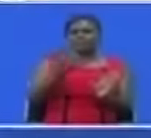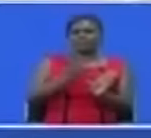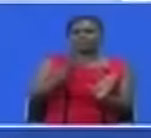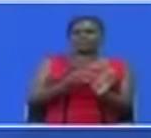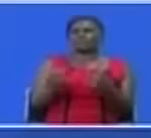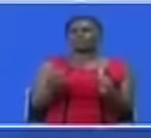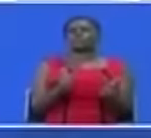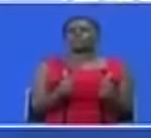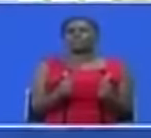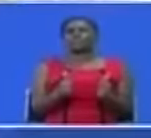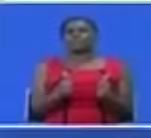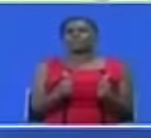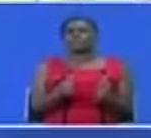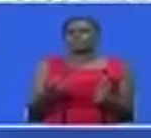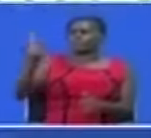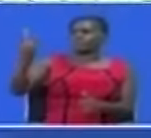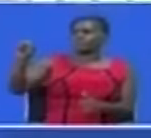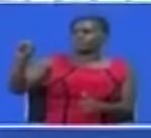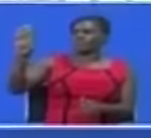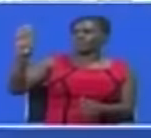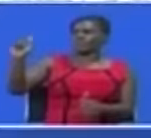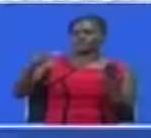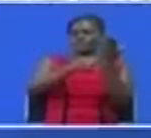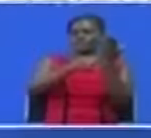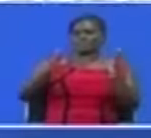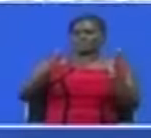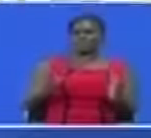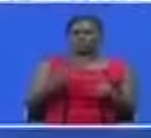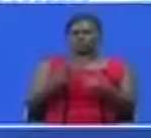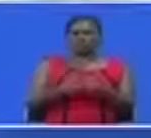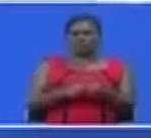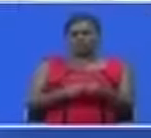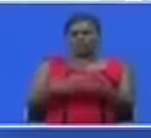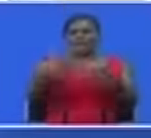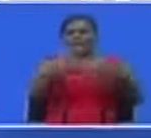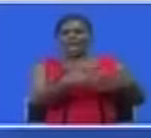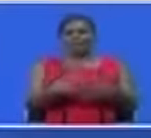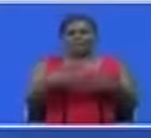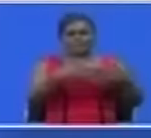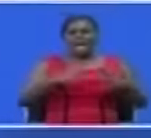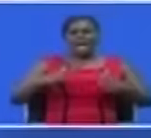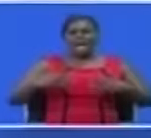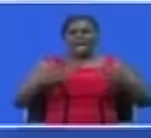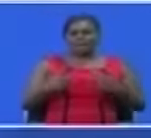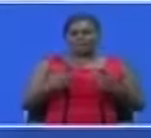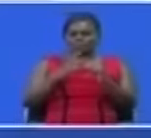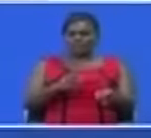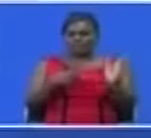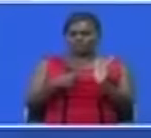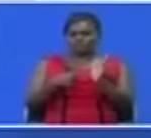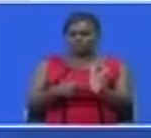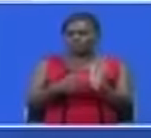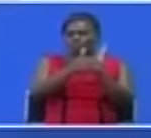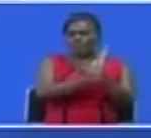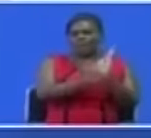in the league. WNBA star Chinny Ogwumike from the Connecticut Suns was impressed with the talent on display by the youngsters